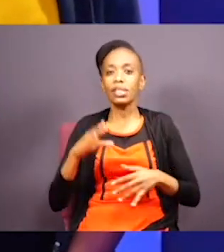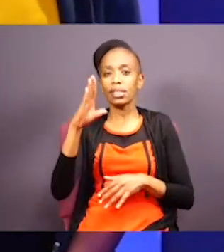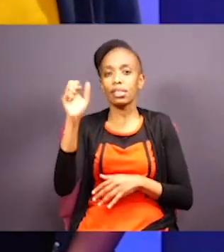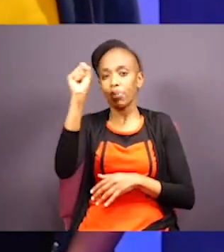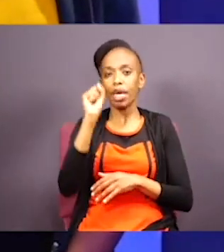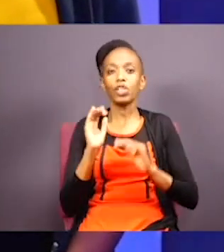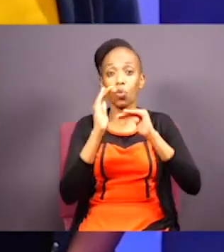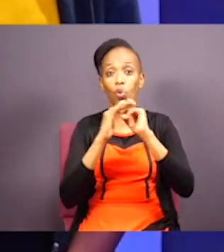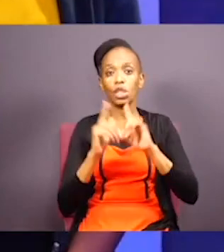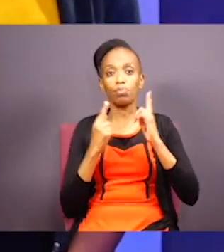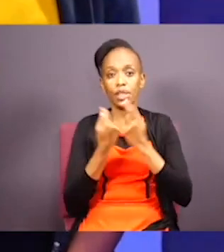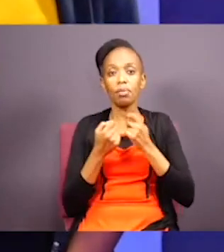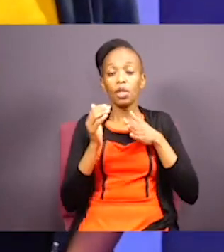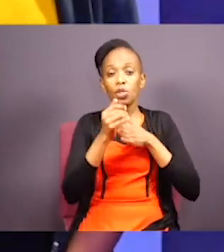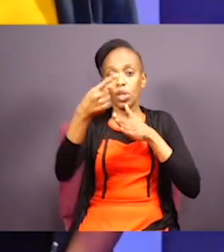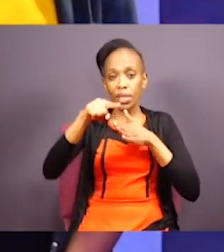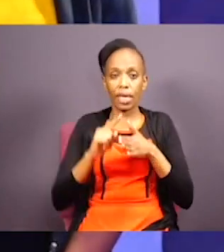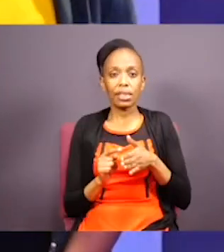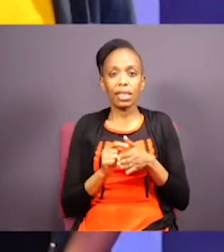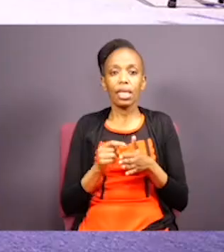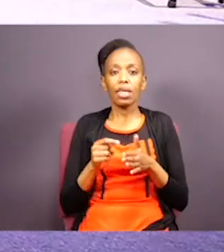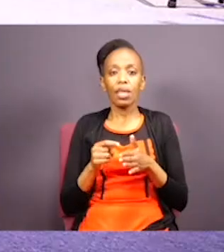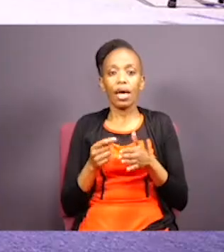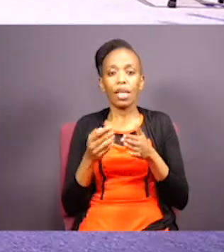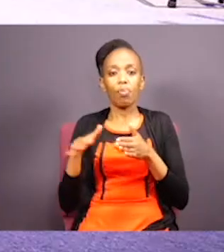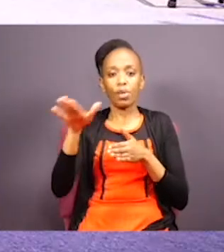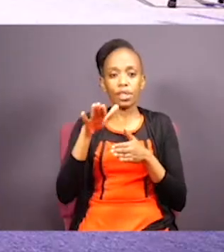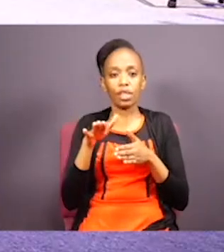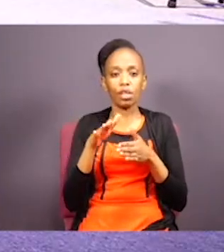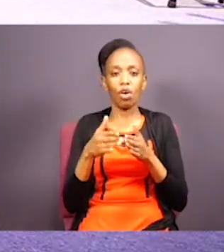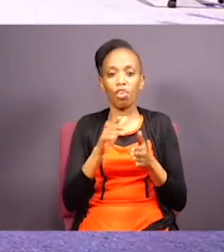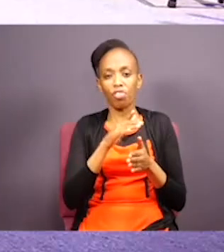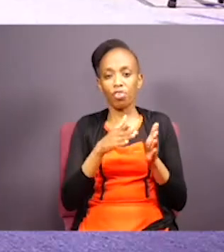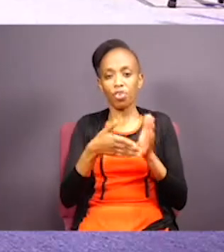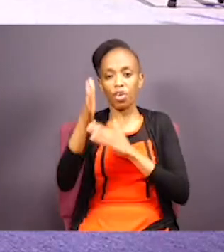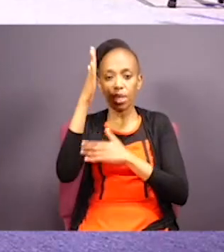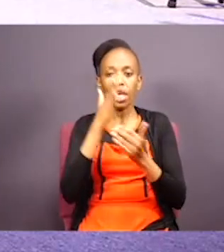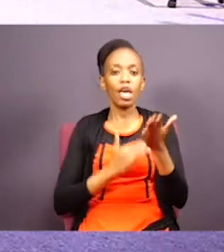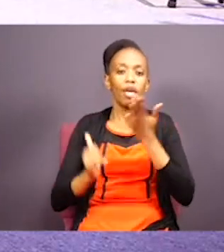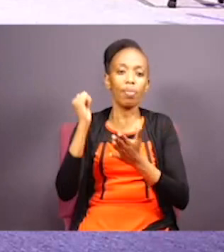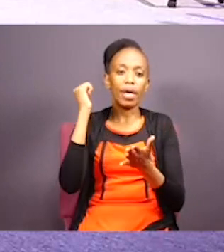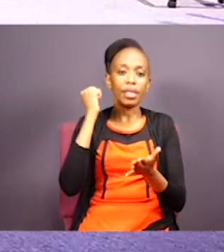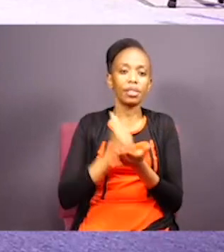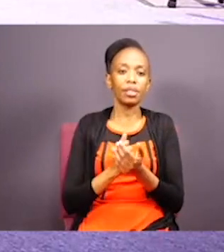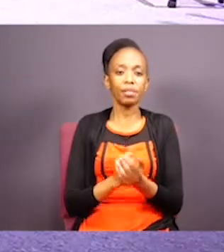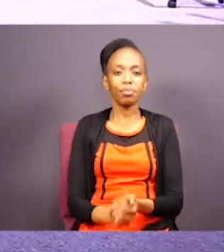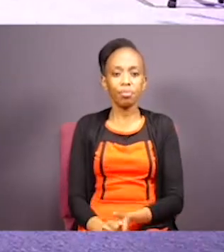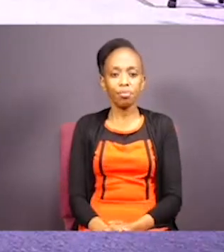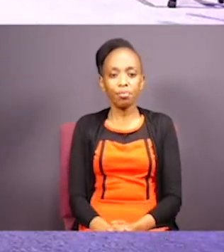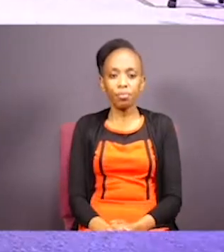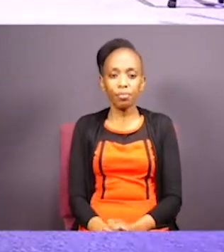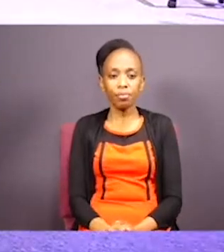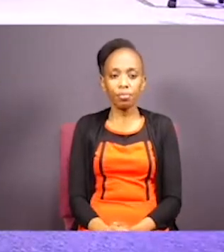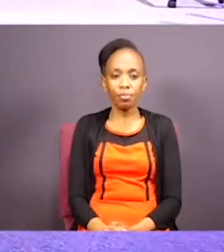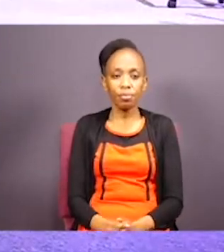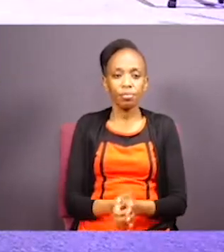CBS worship team to lead us into the presence of God. Amen.